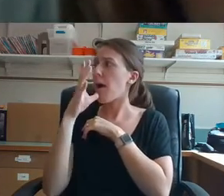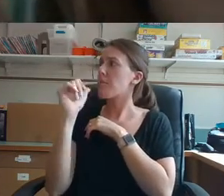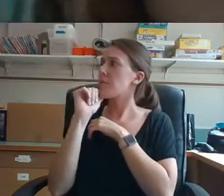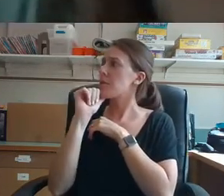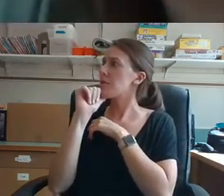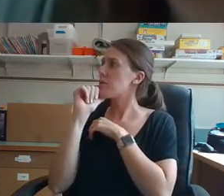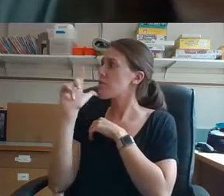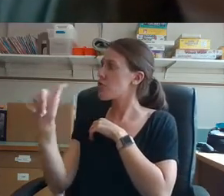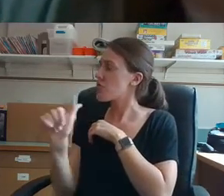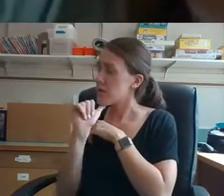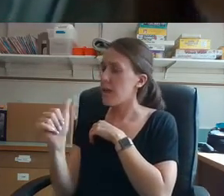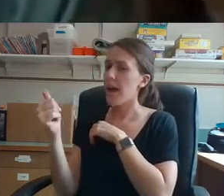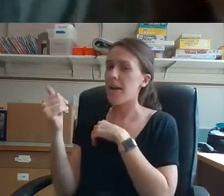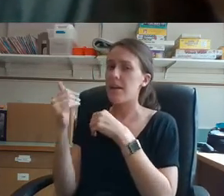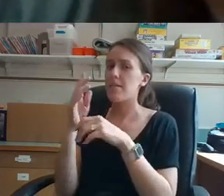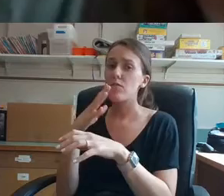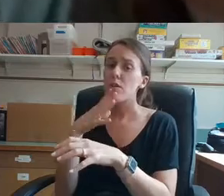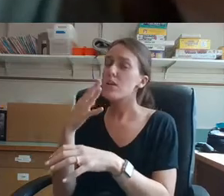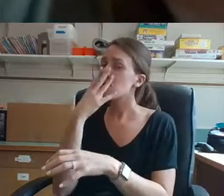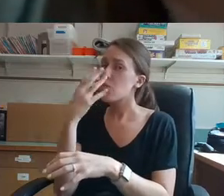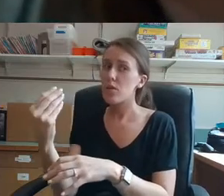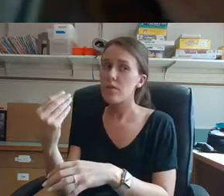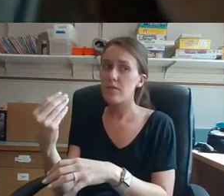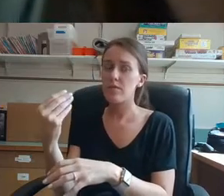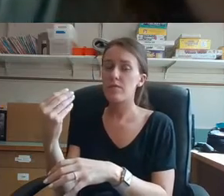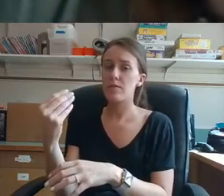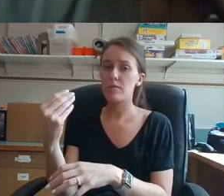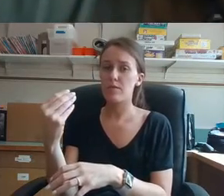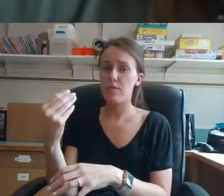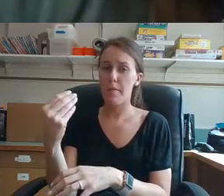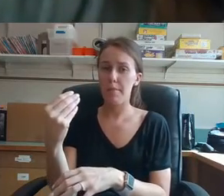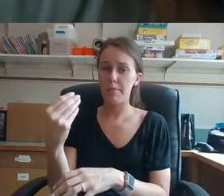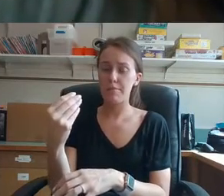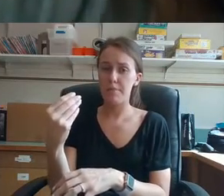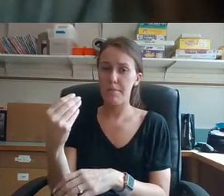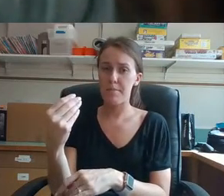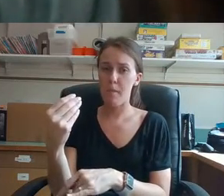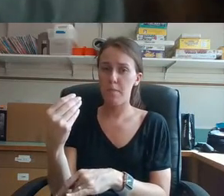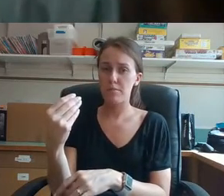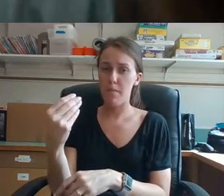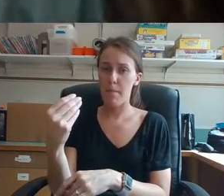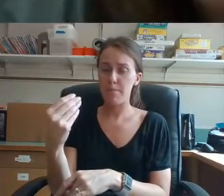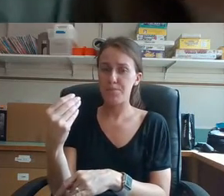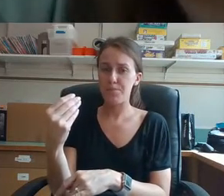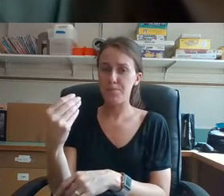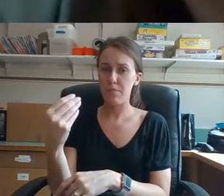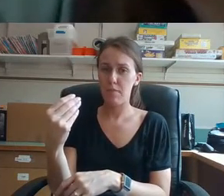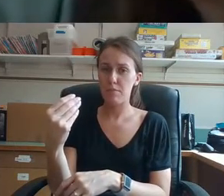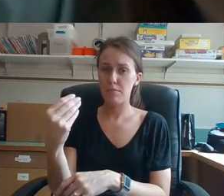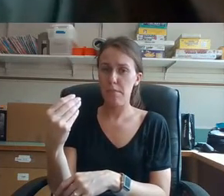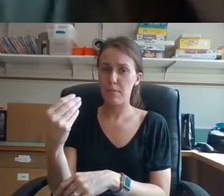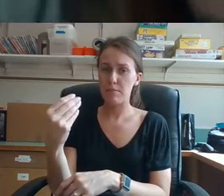wouldn't have met that wolf. And if I haven't left the path, I wouldn't have been late to Grandma's